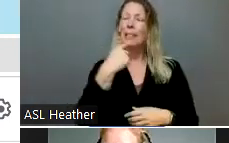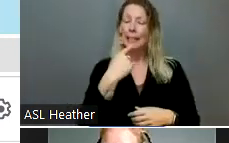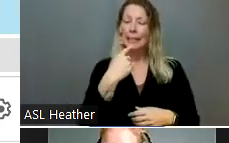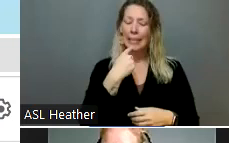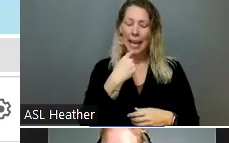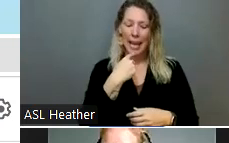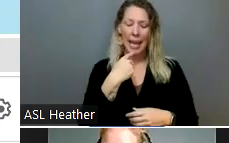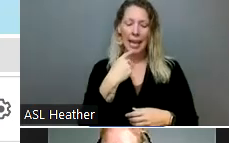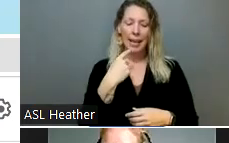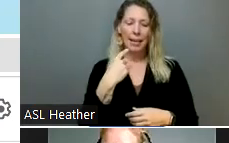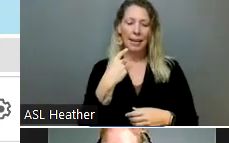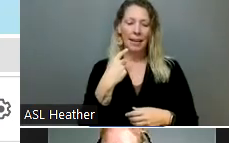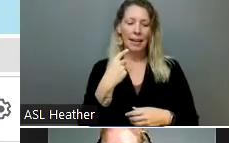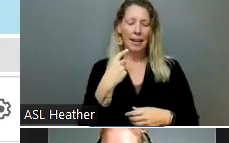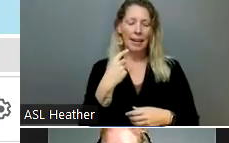like,